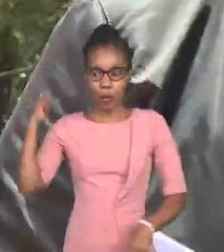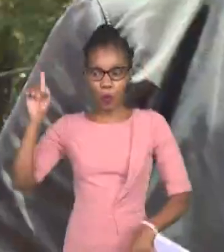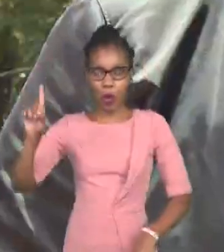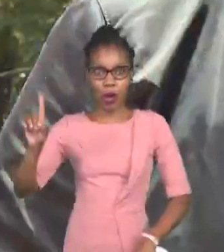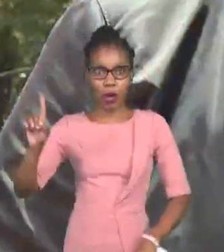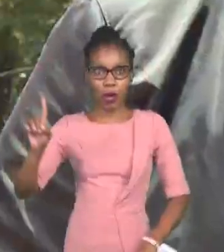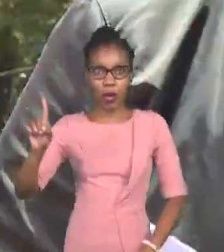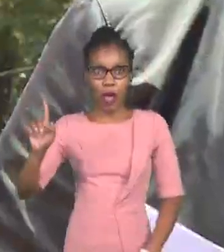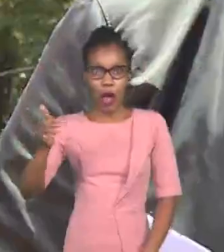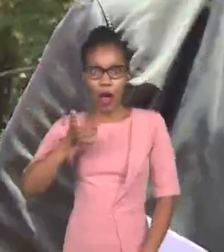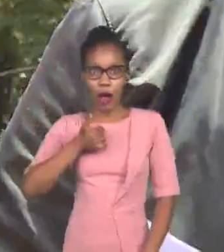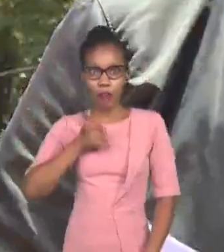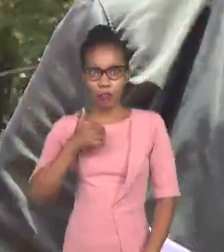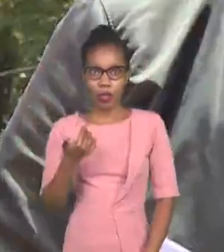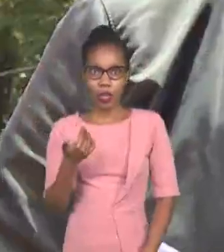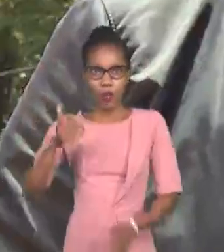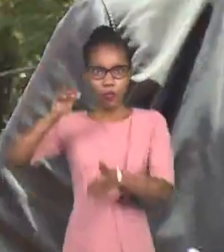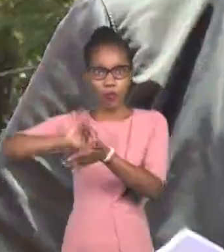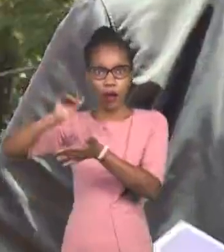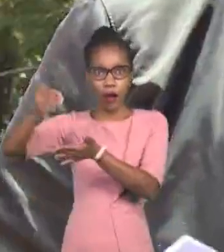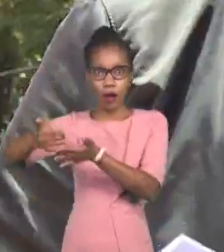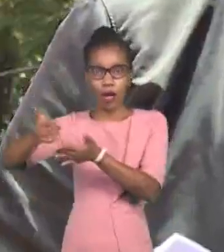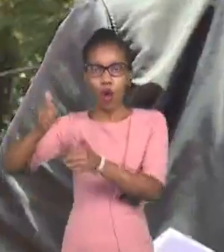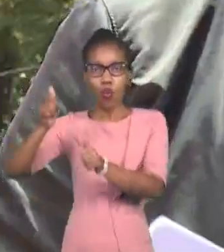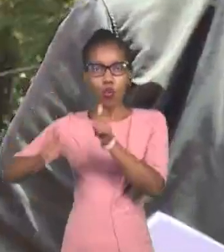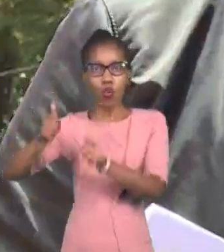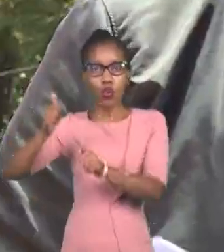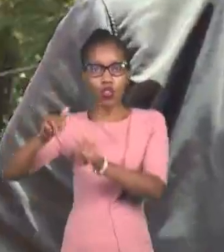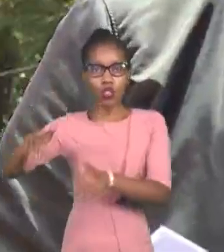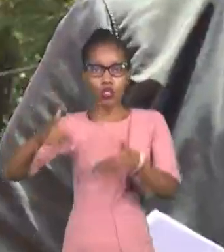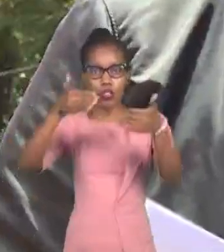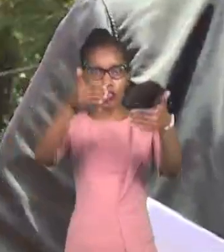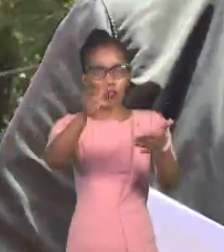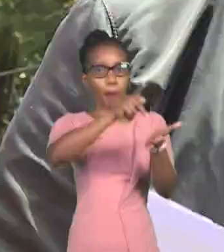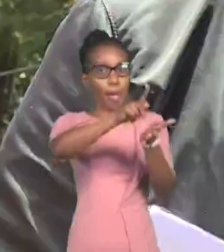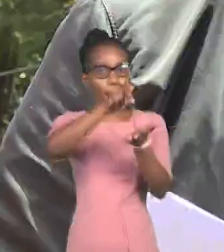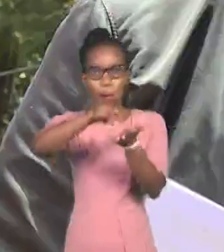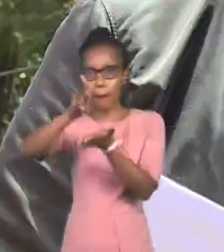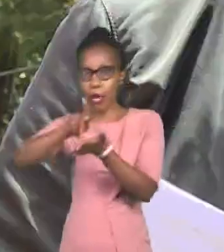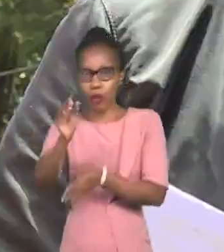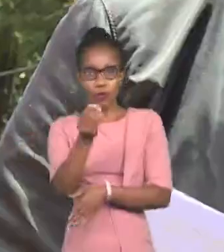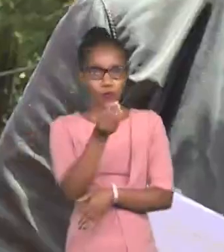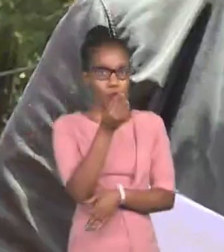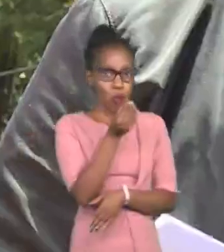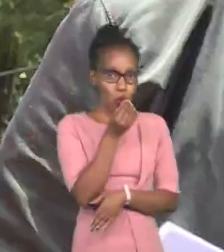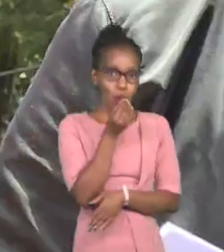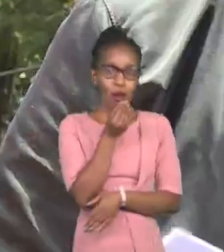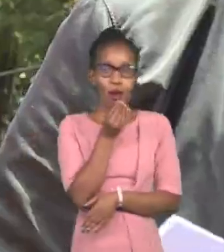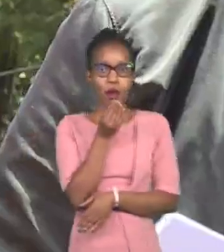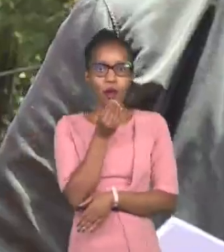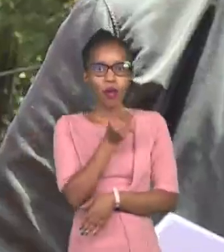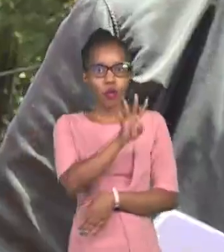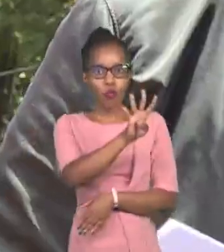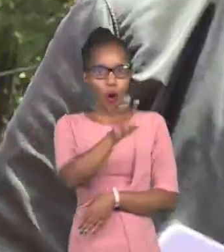he sets up a lifetime fund that will at least offer stipends for food rations to a minimum of